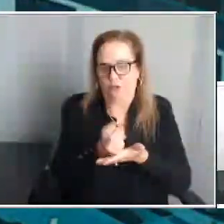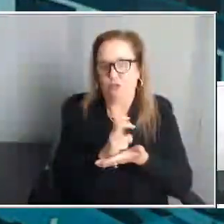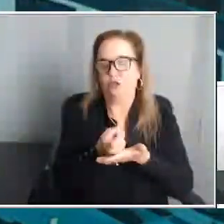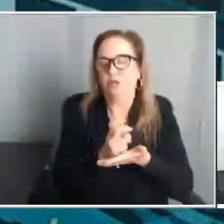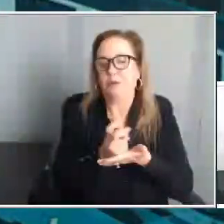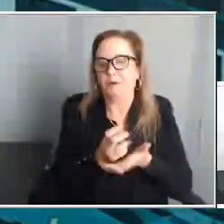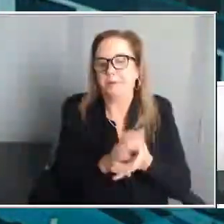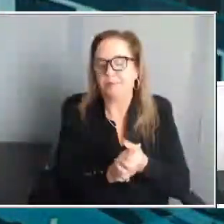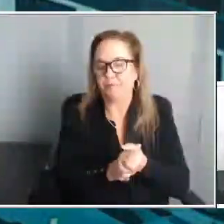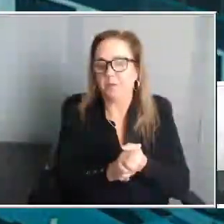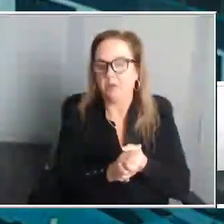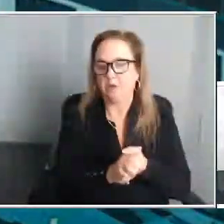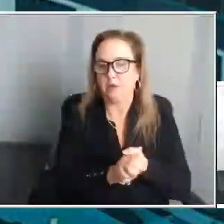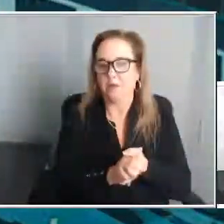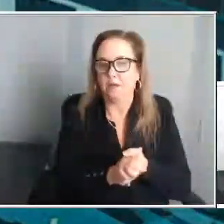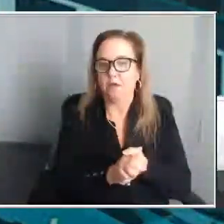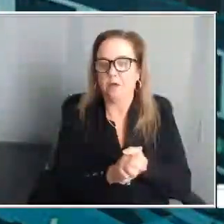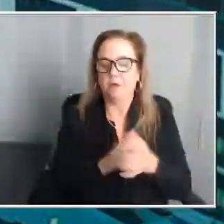seizure, but